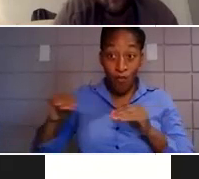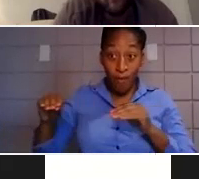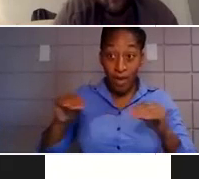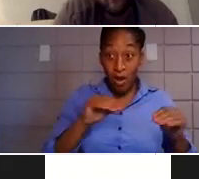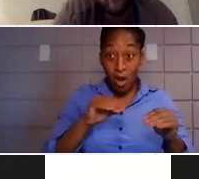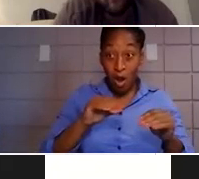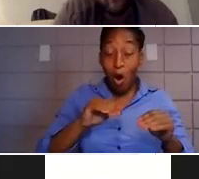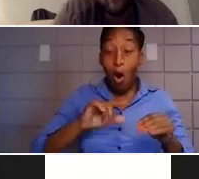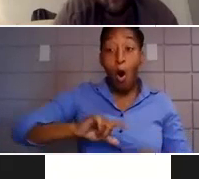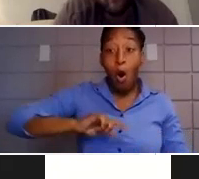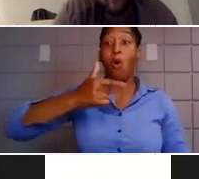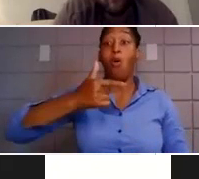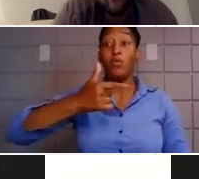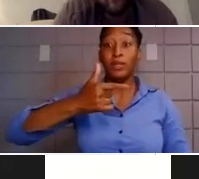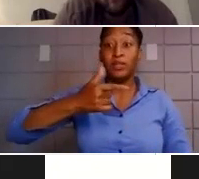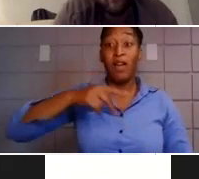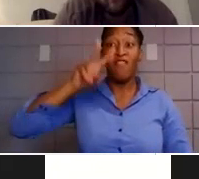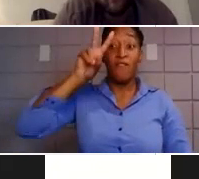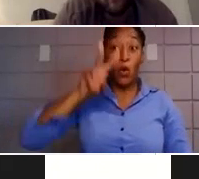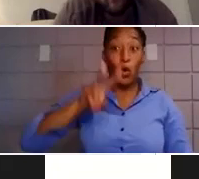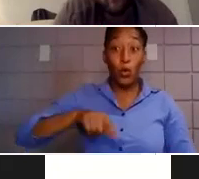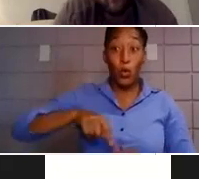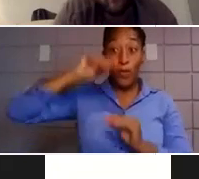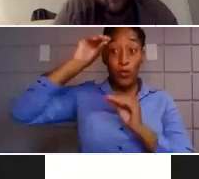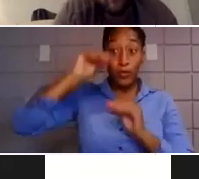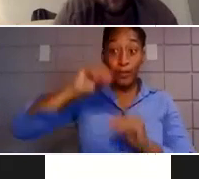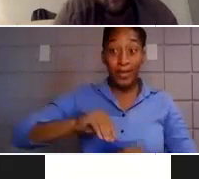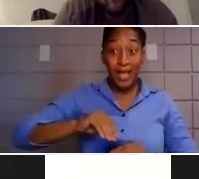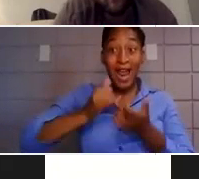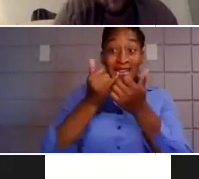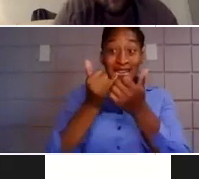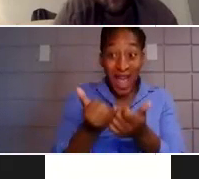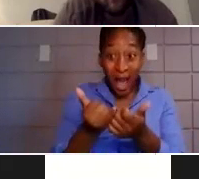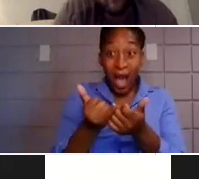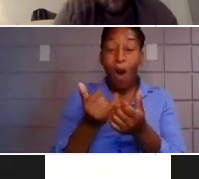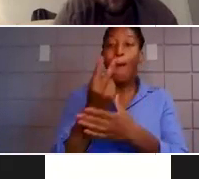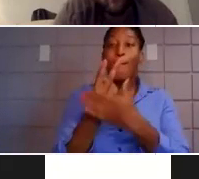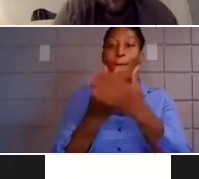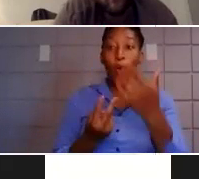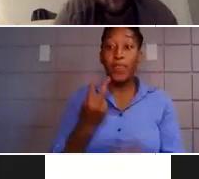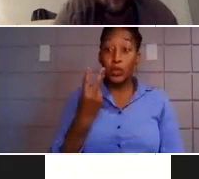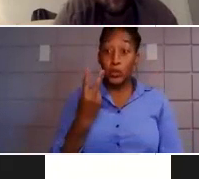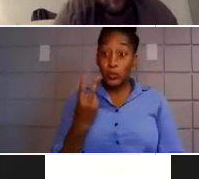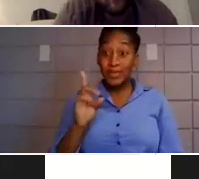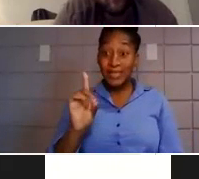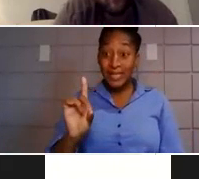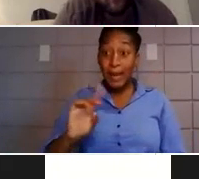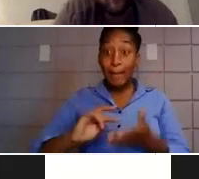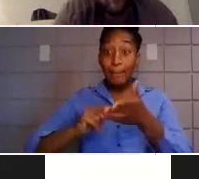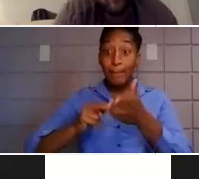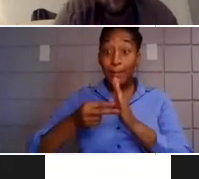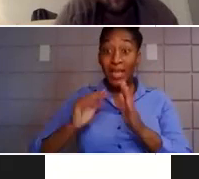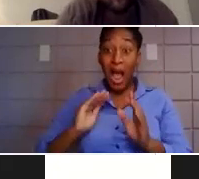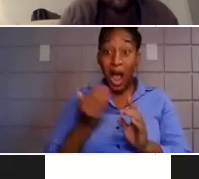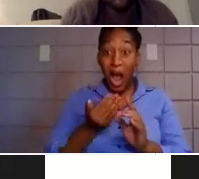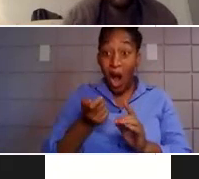is now going to be moving horizontal and vertical, doing both of those